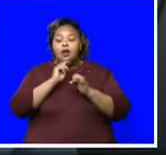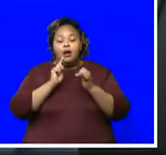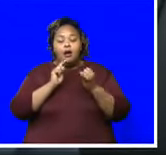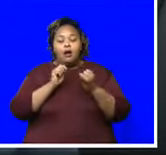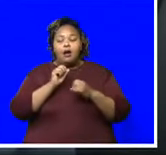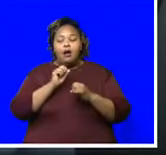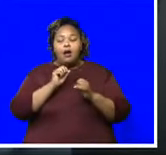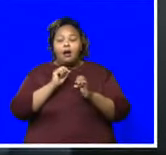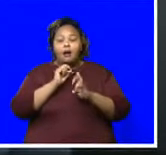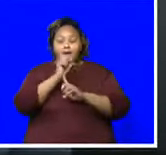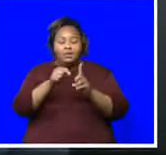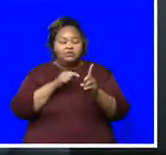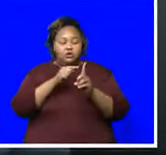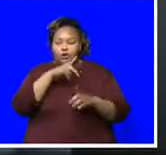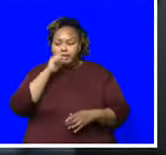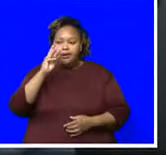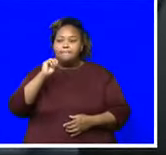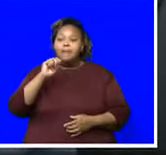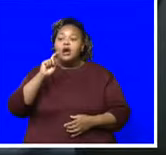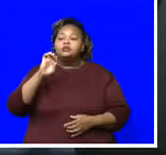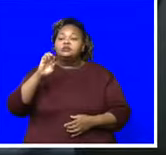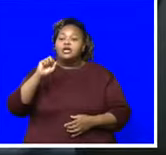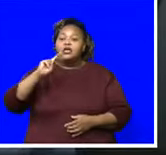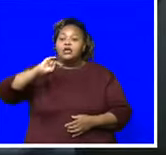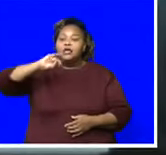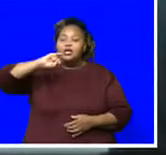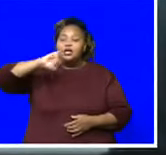We also have Benele Dlamini,